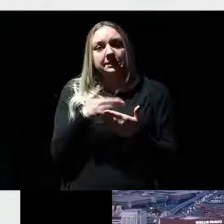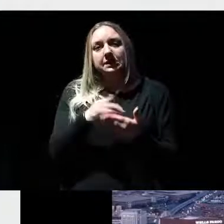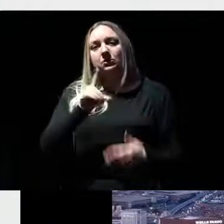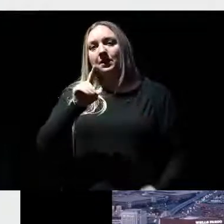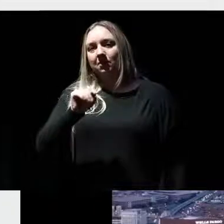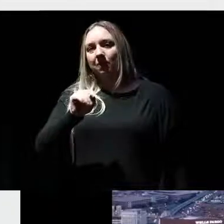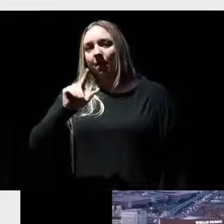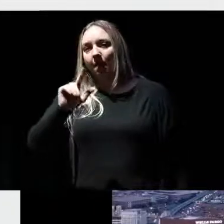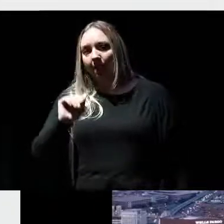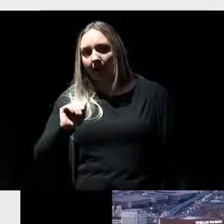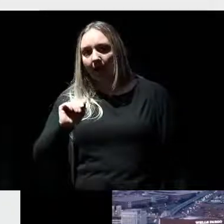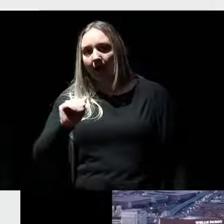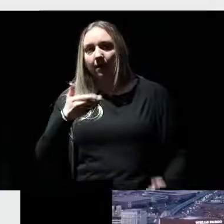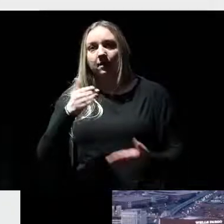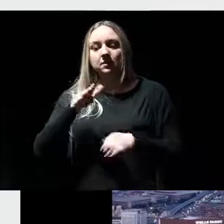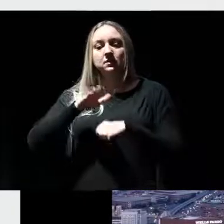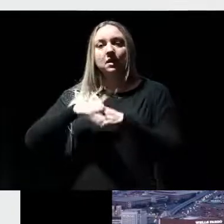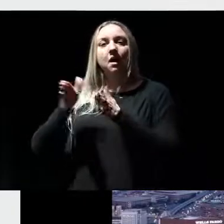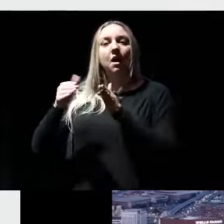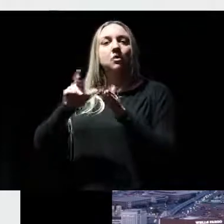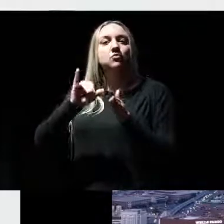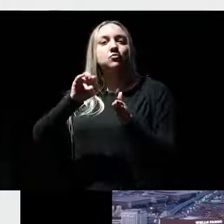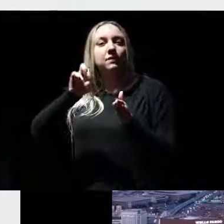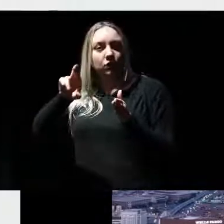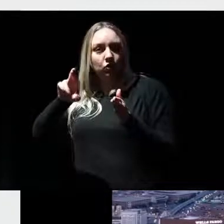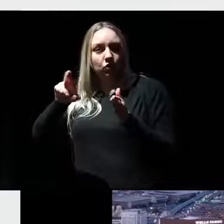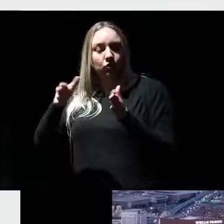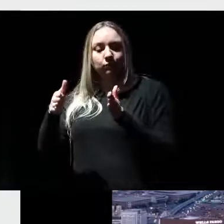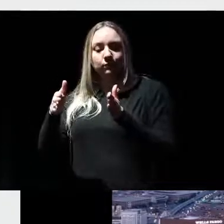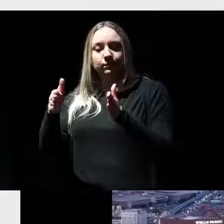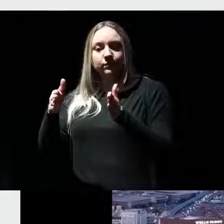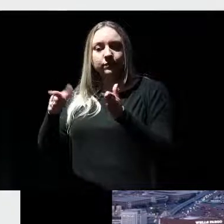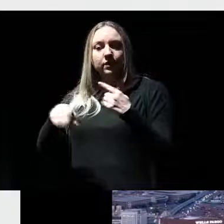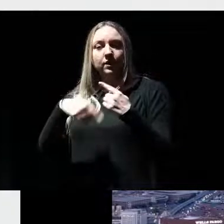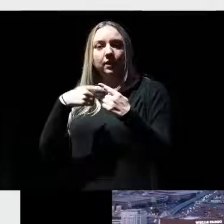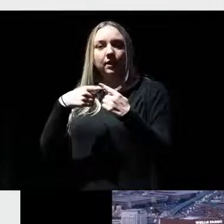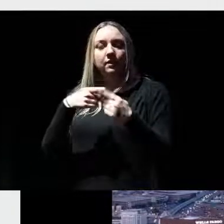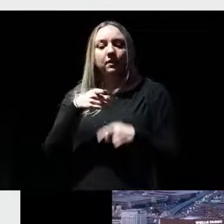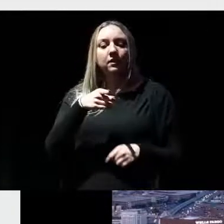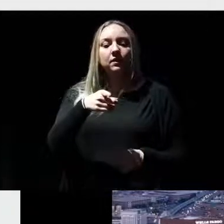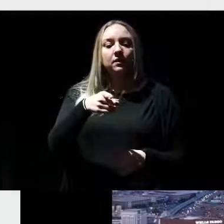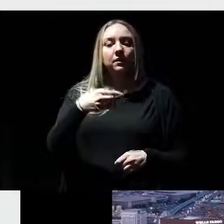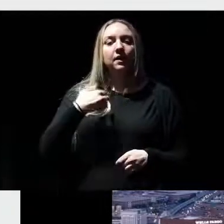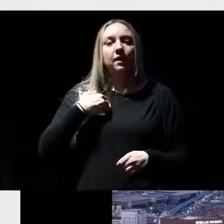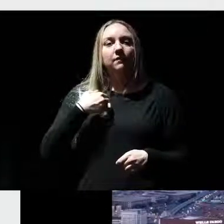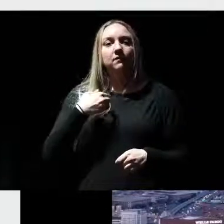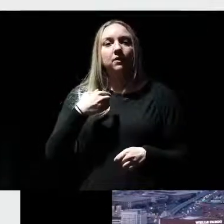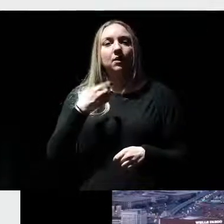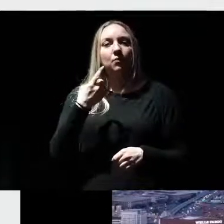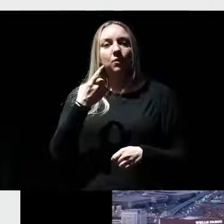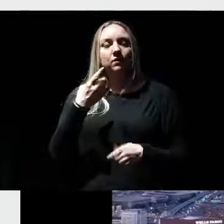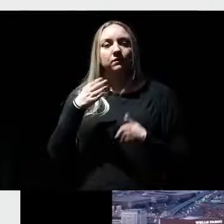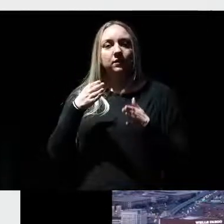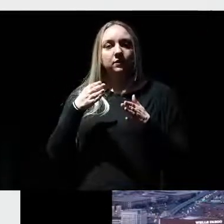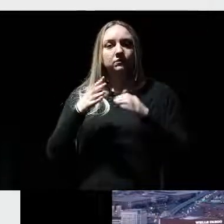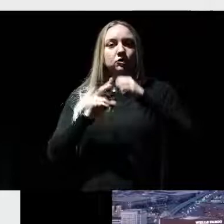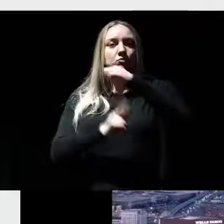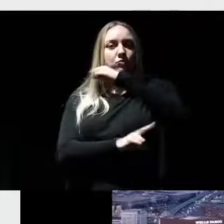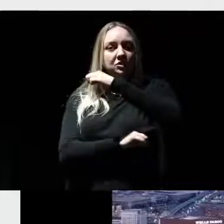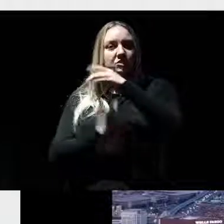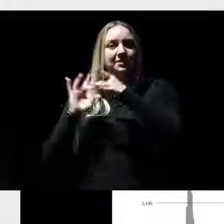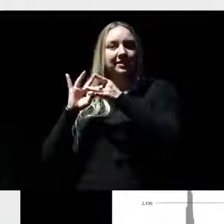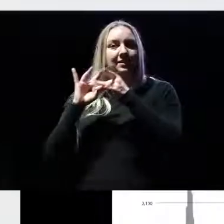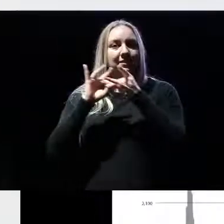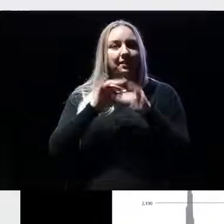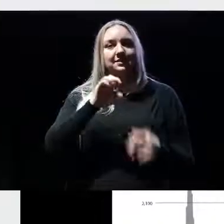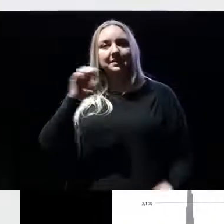Angeles, along the LA River, and bordered on one edge by the First Street Bridge, which is one of the bridges that connects east and